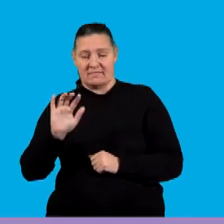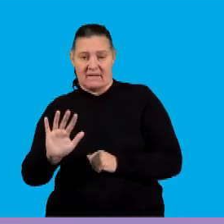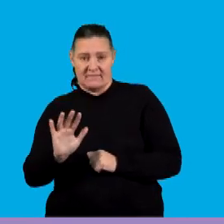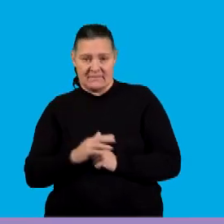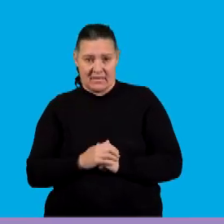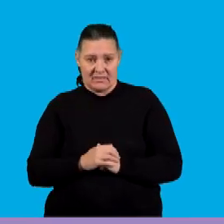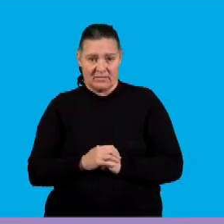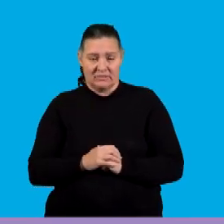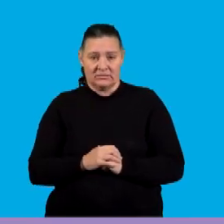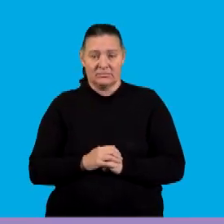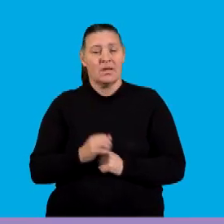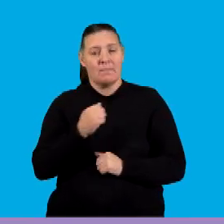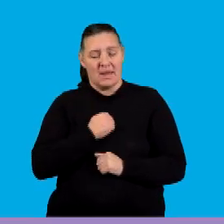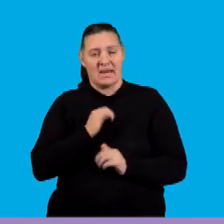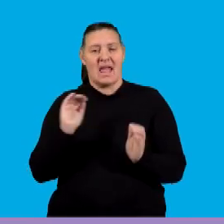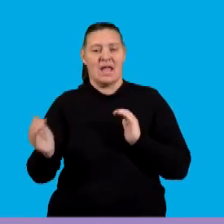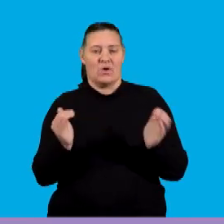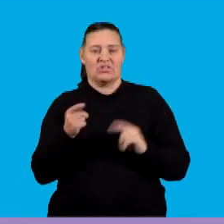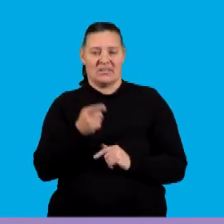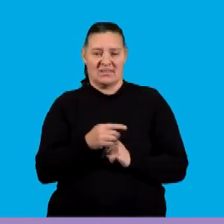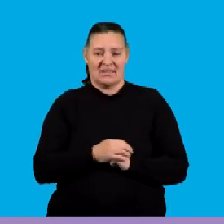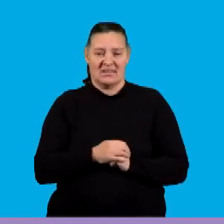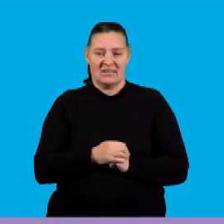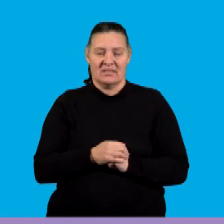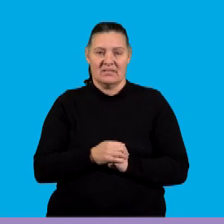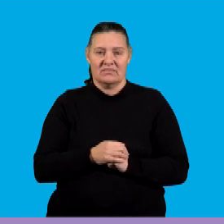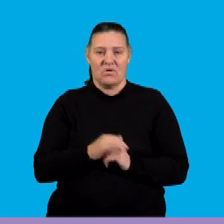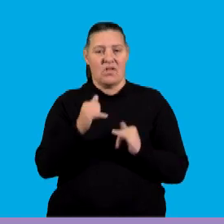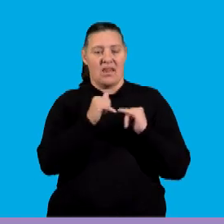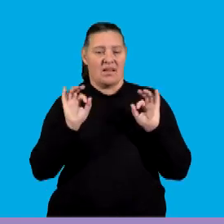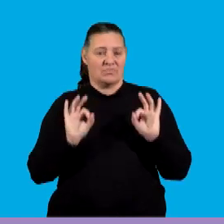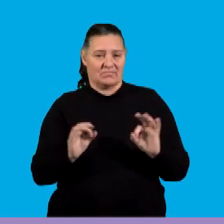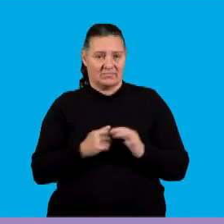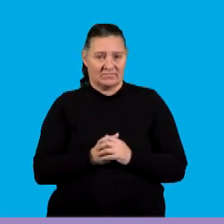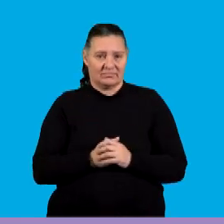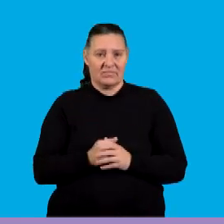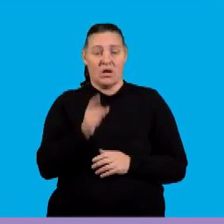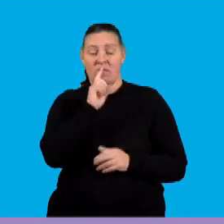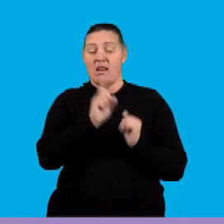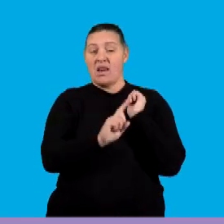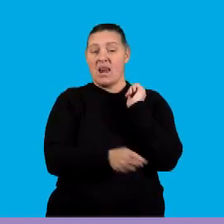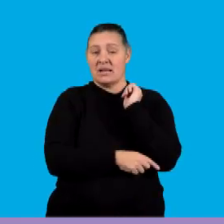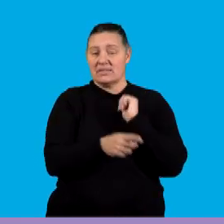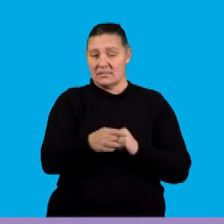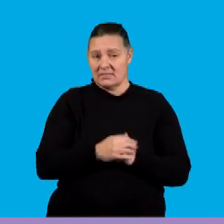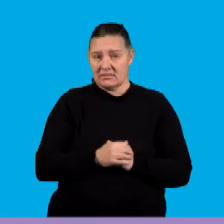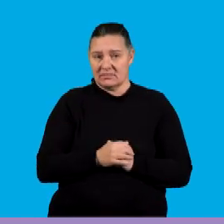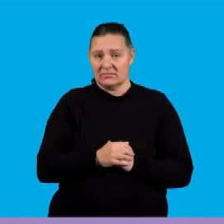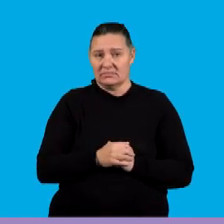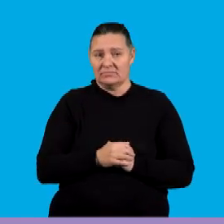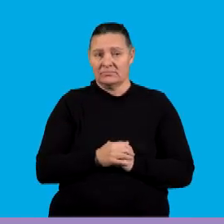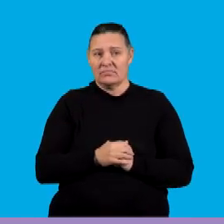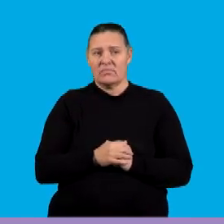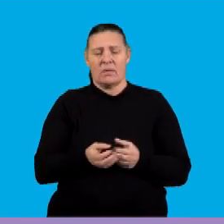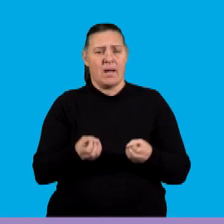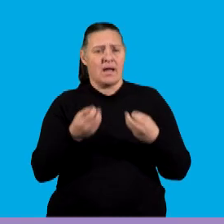that is our equation for this line. Let's look at the last question there. And now we